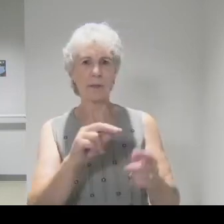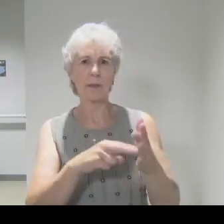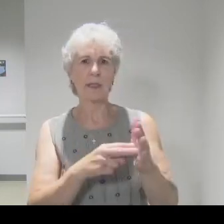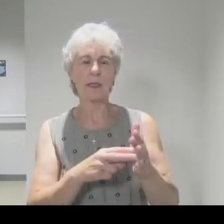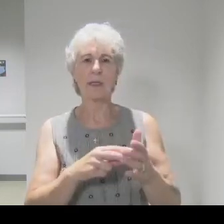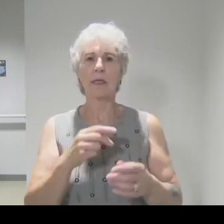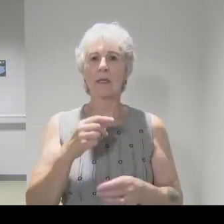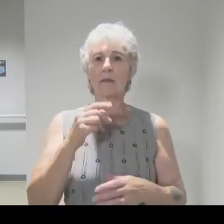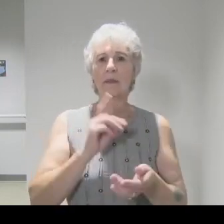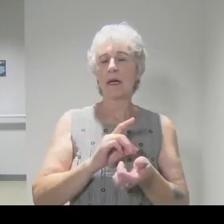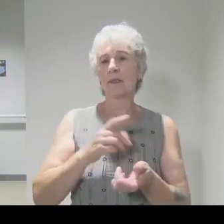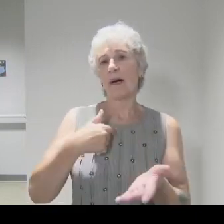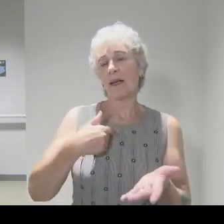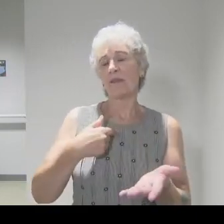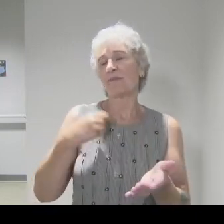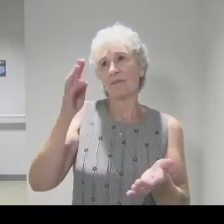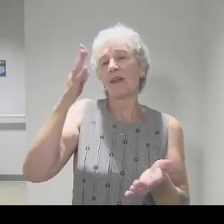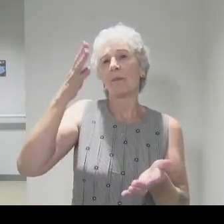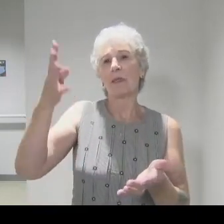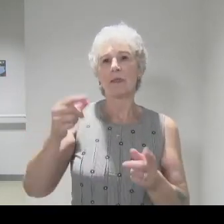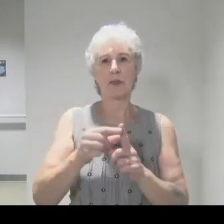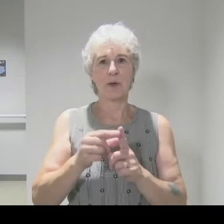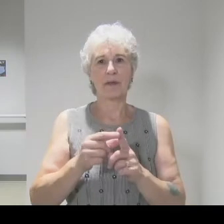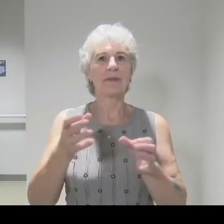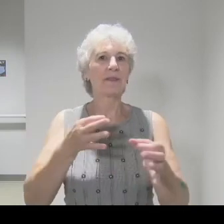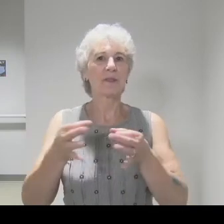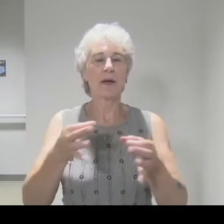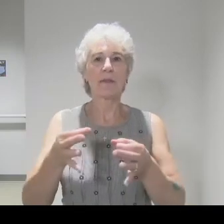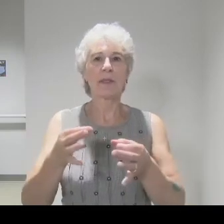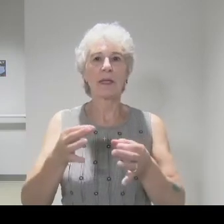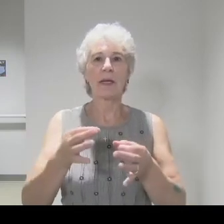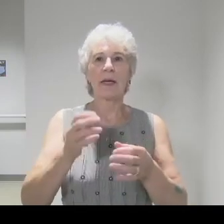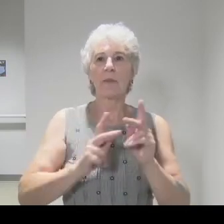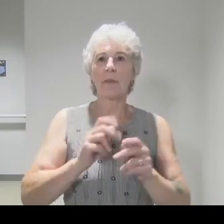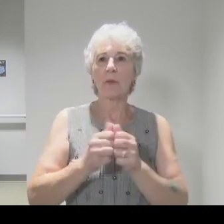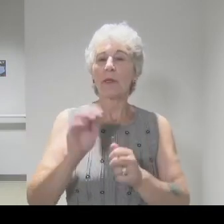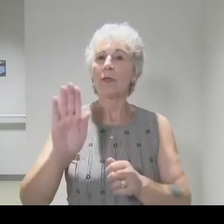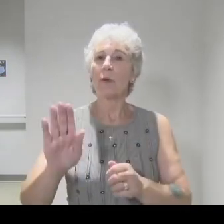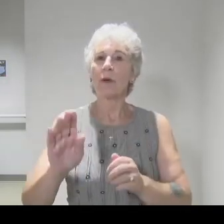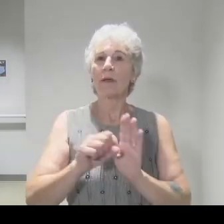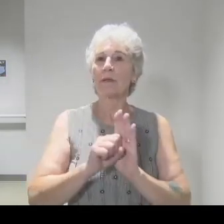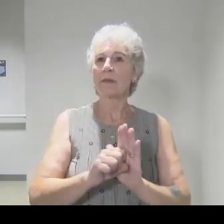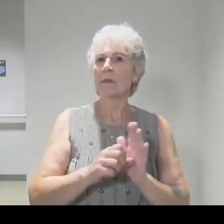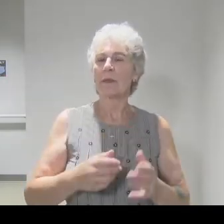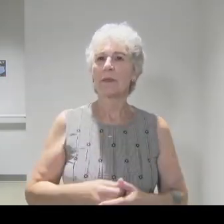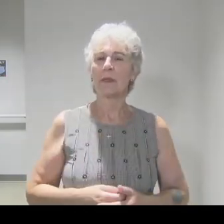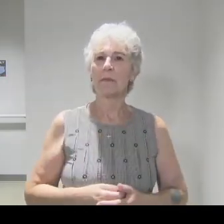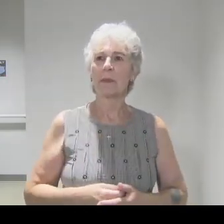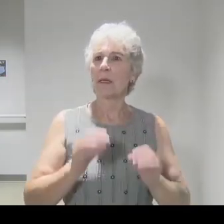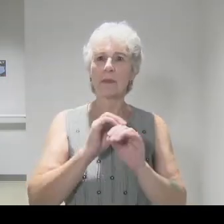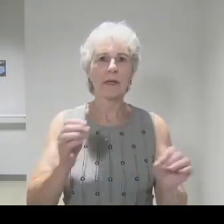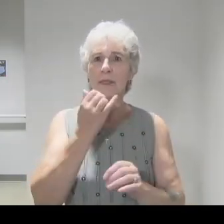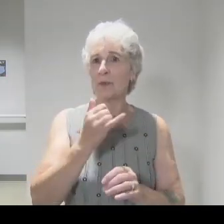doctor admitted, that's a word that I made up to describe patients with your symptoms. Nothing is